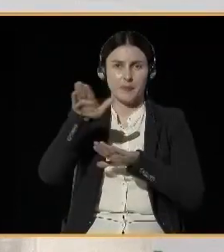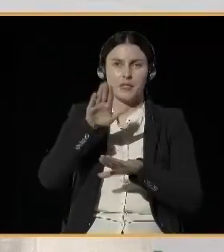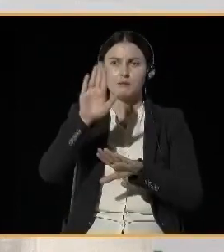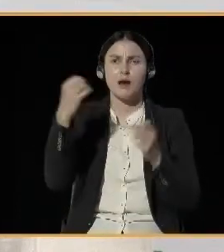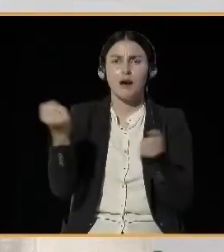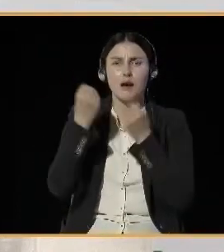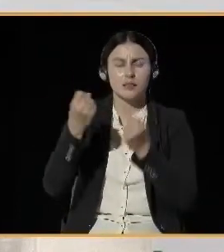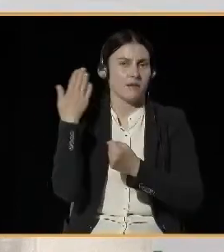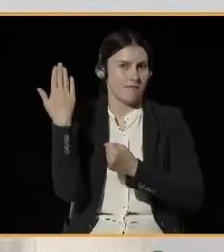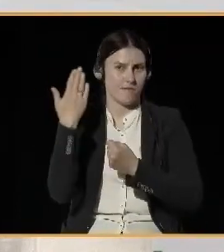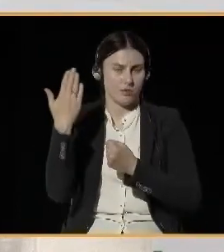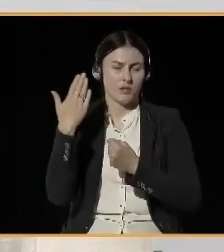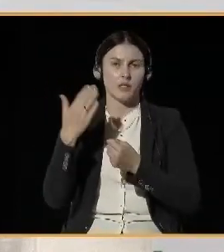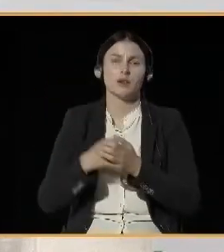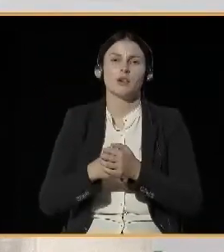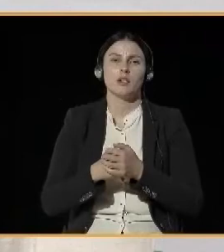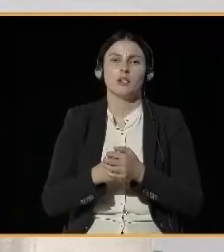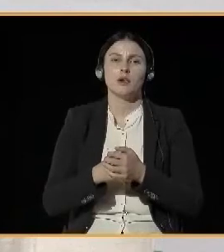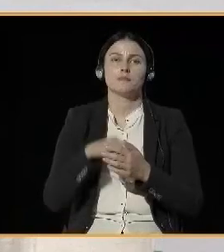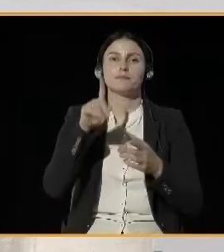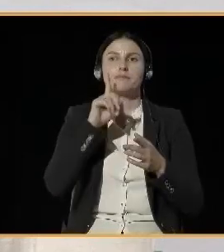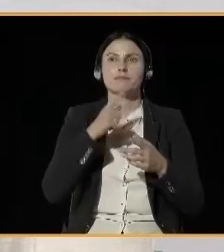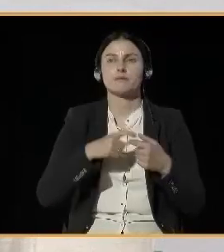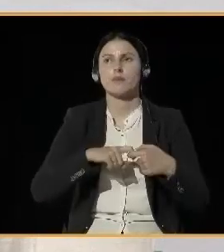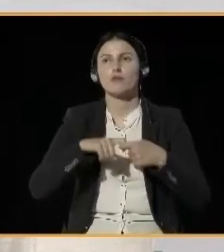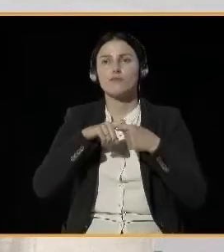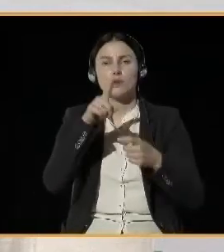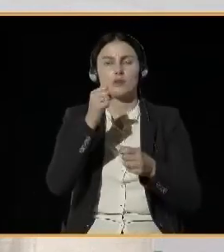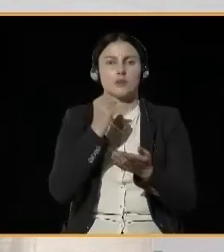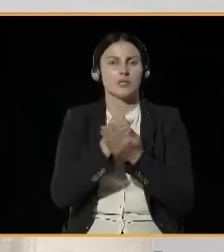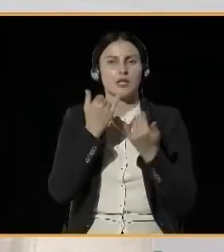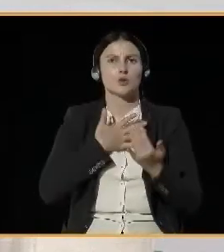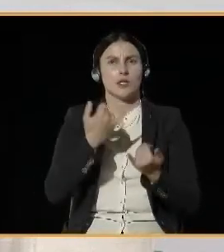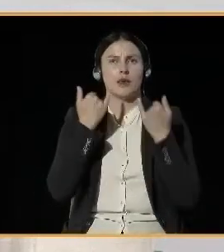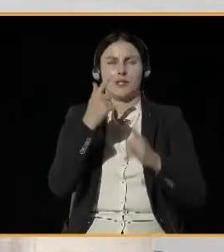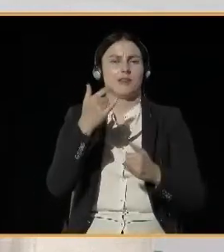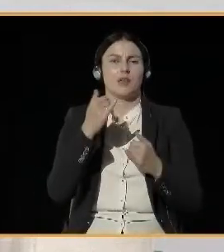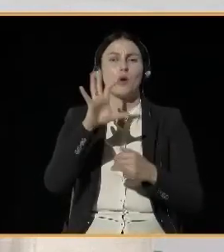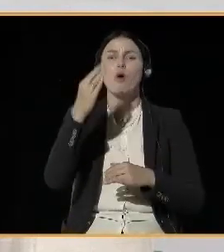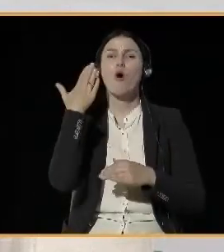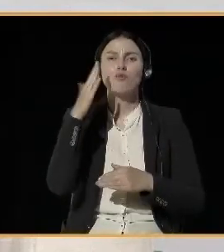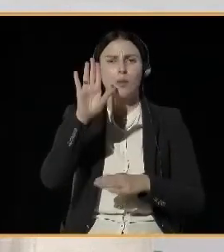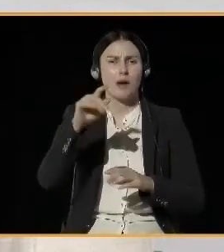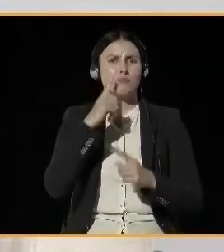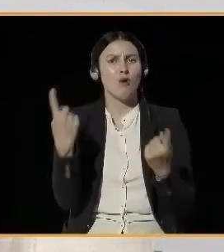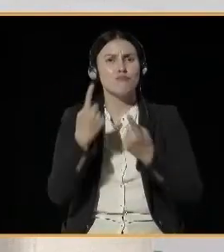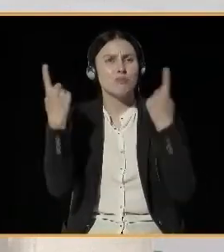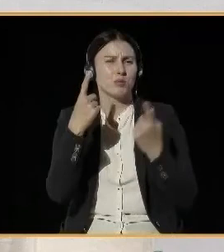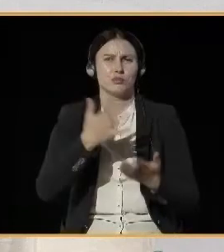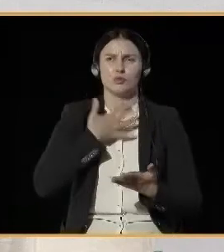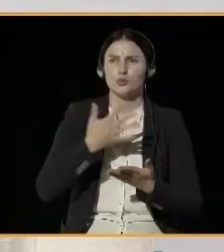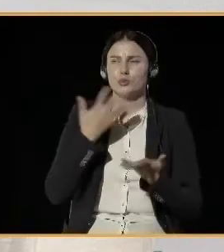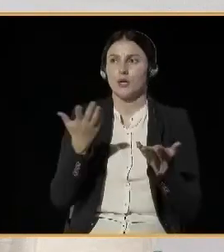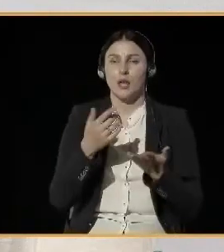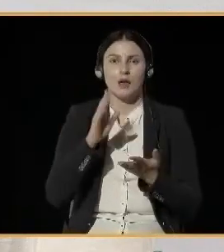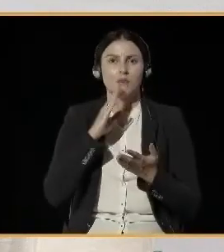I'm concerned, the number one thing as far as the volunteering is completely different. Volunteering is absolutely